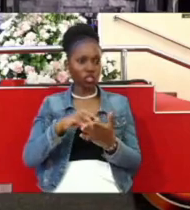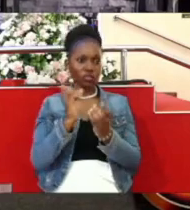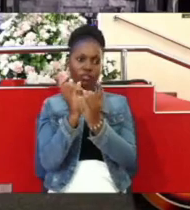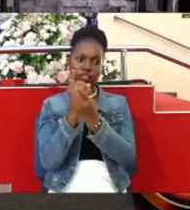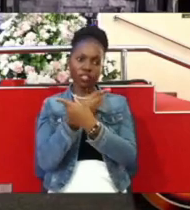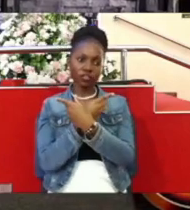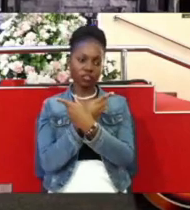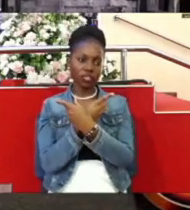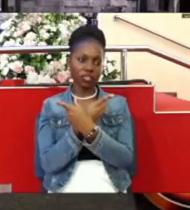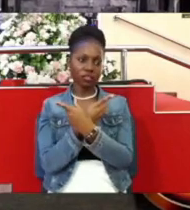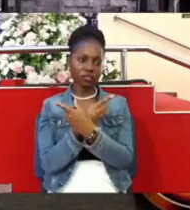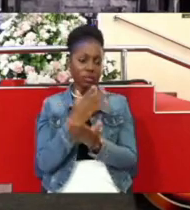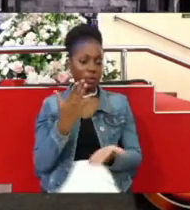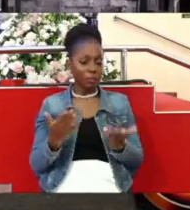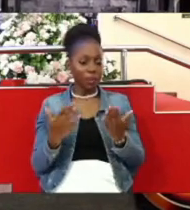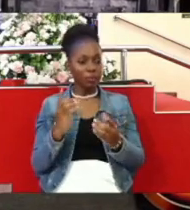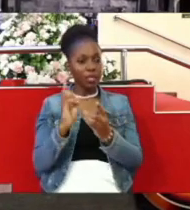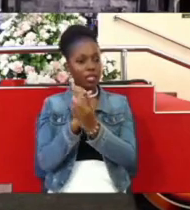It may be different from your